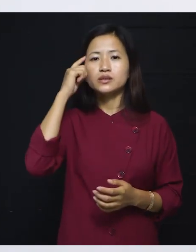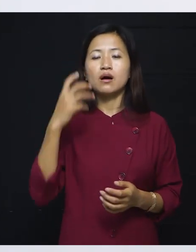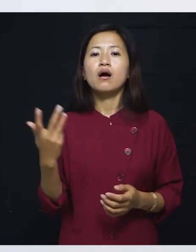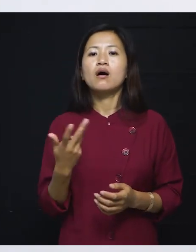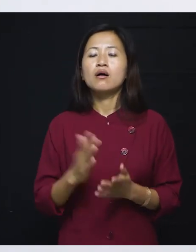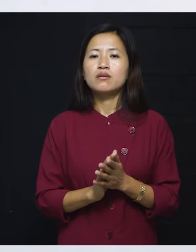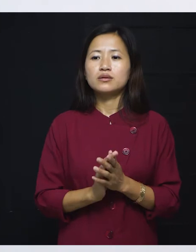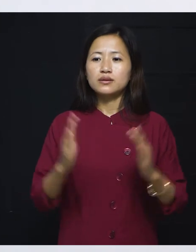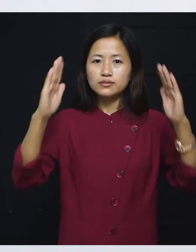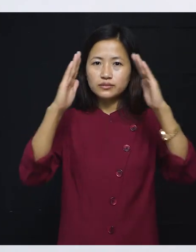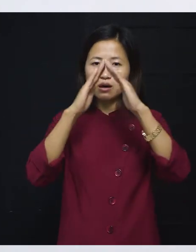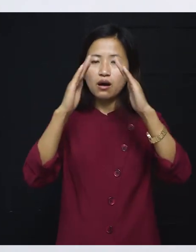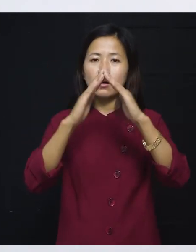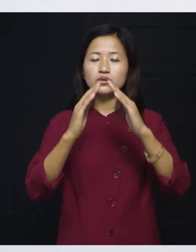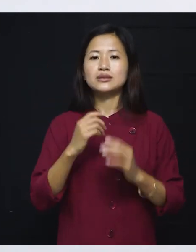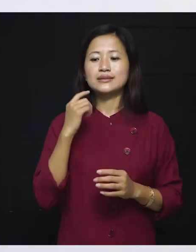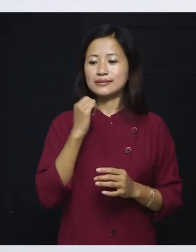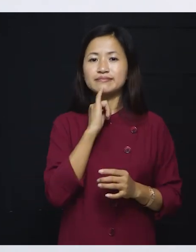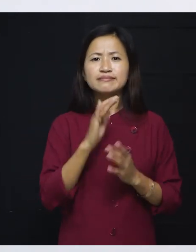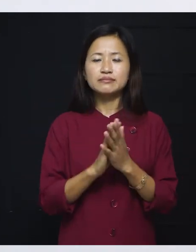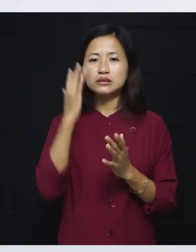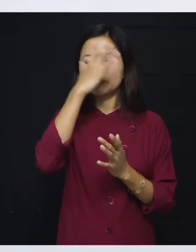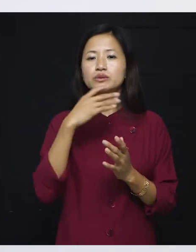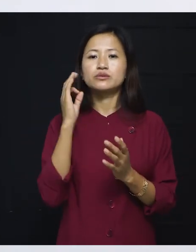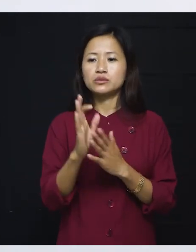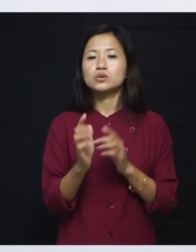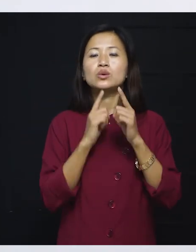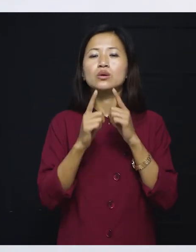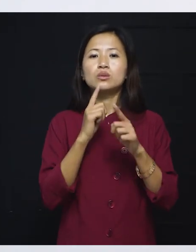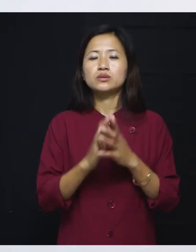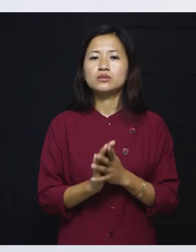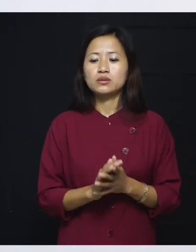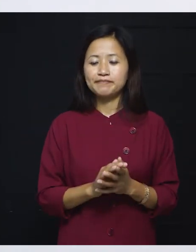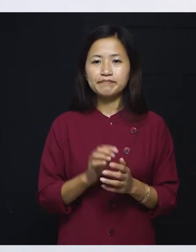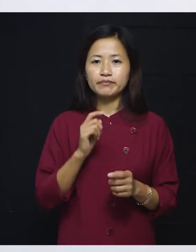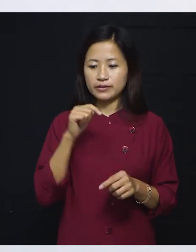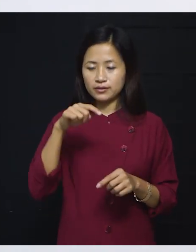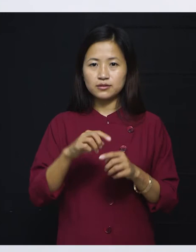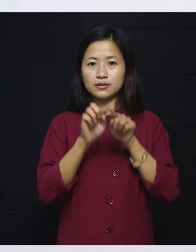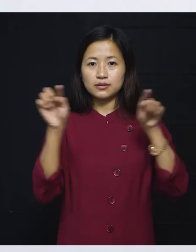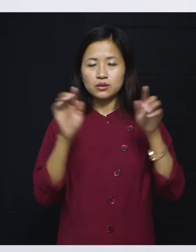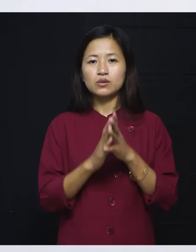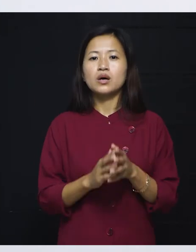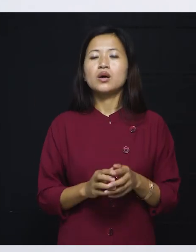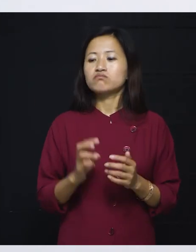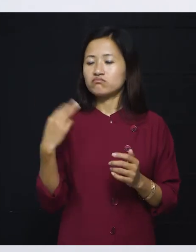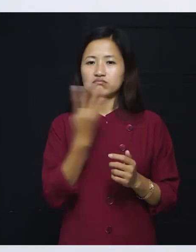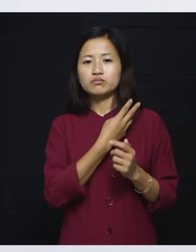is beautiful. What are we talking about in this sentence? The house, right? We are talking about the